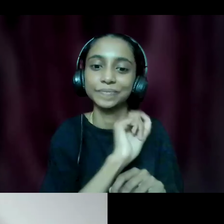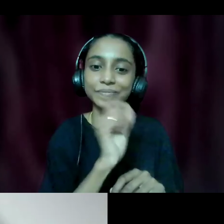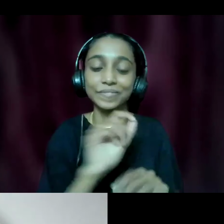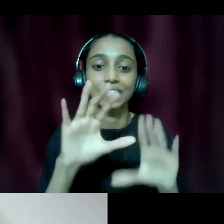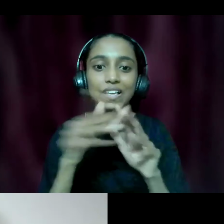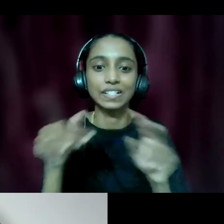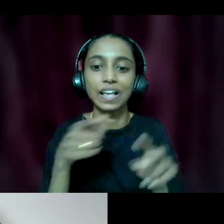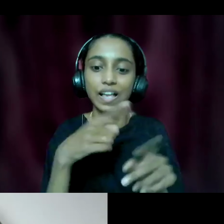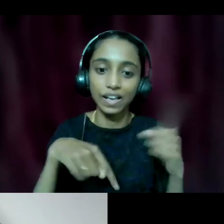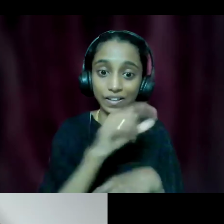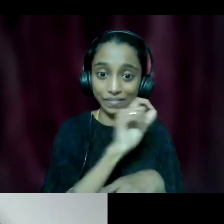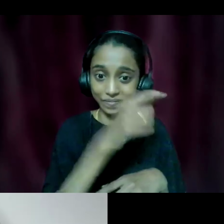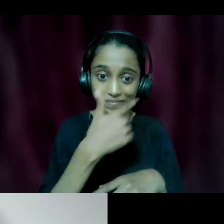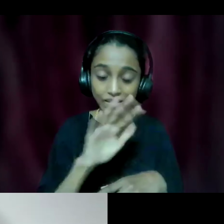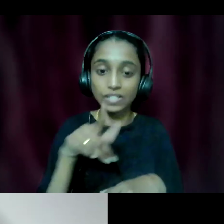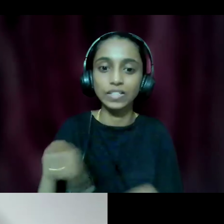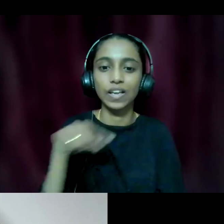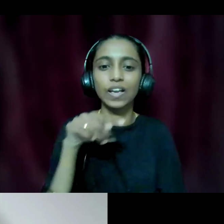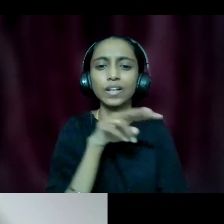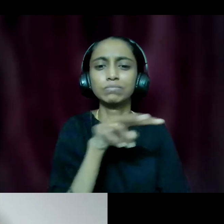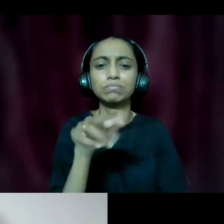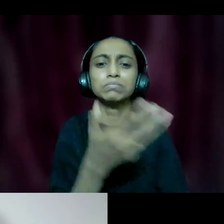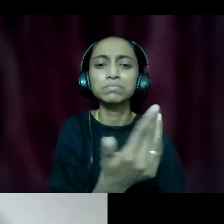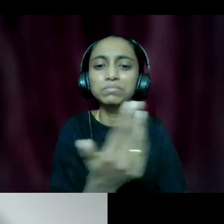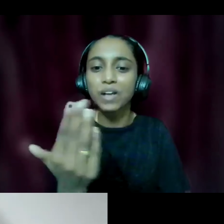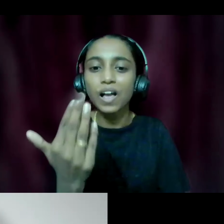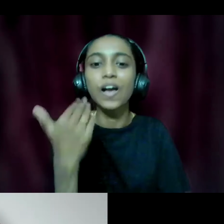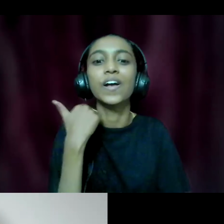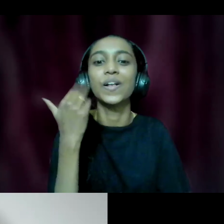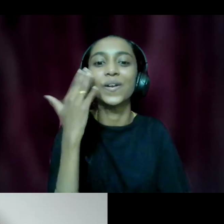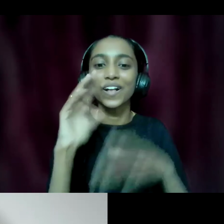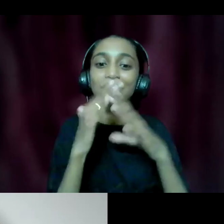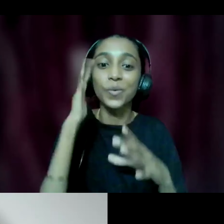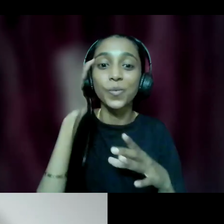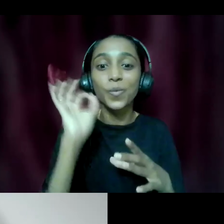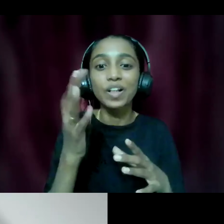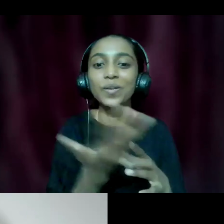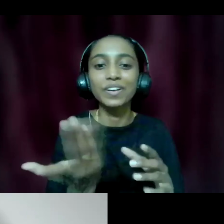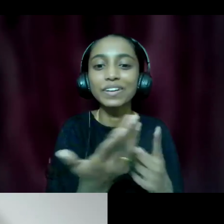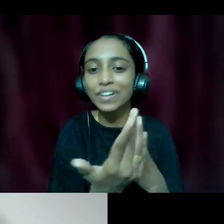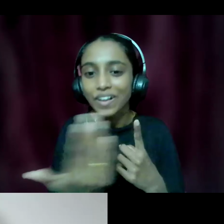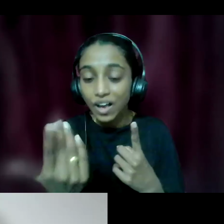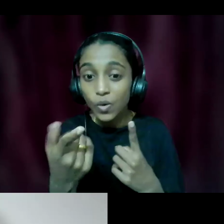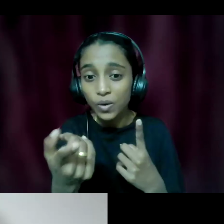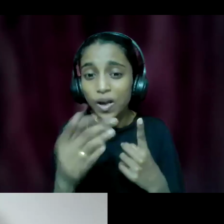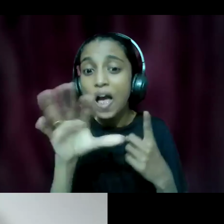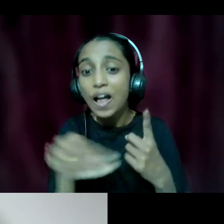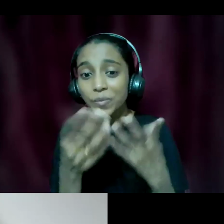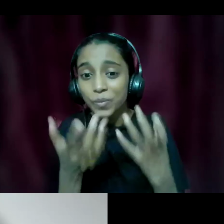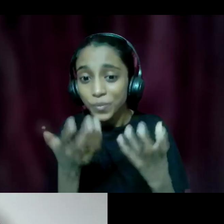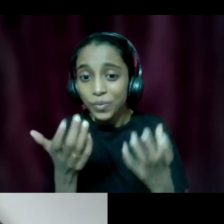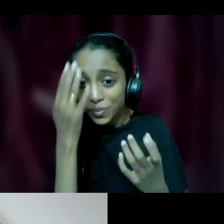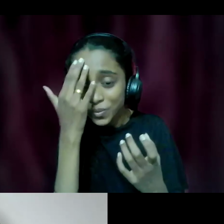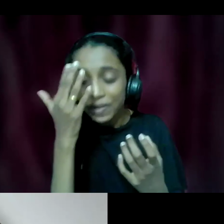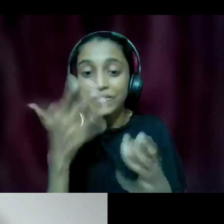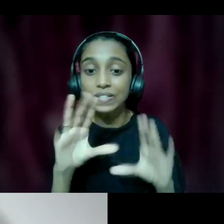has knows and what they want to know, and then what they have learned after